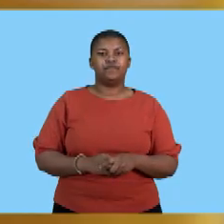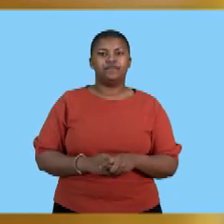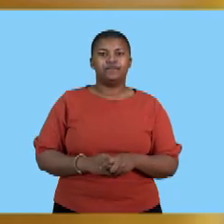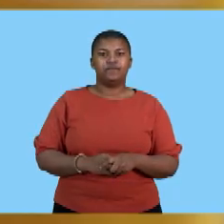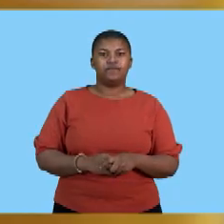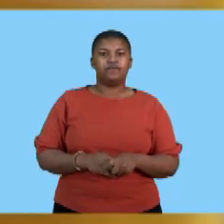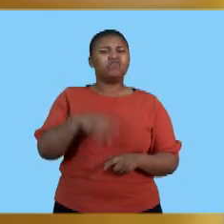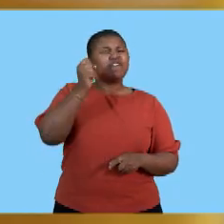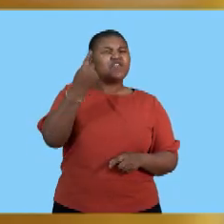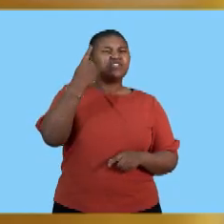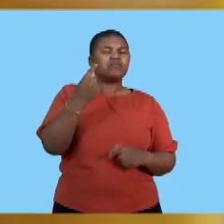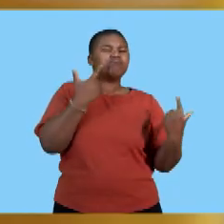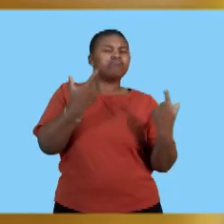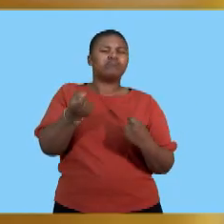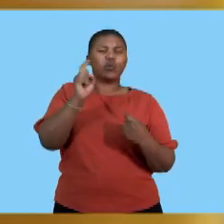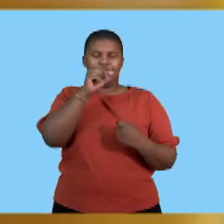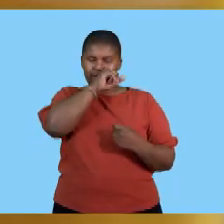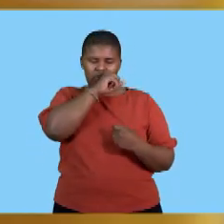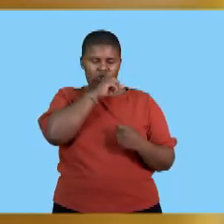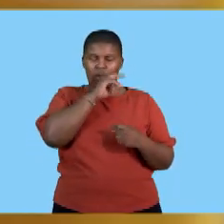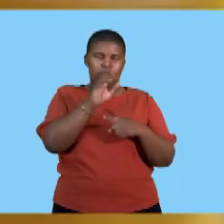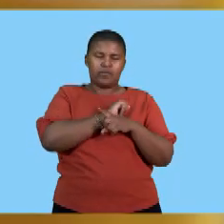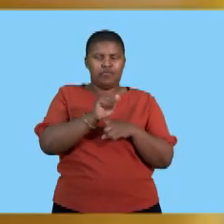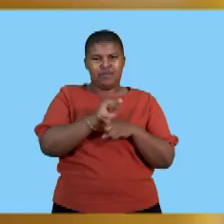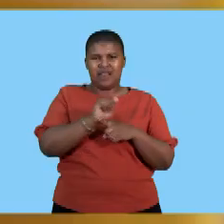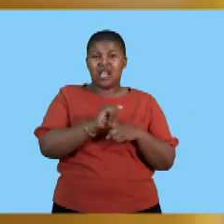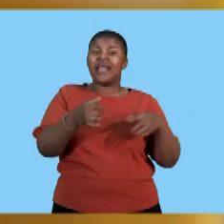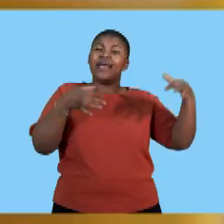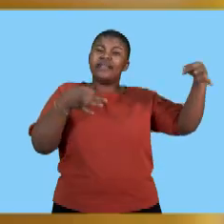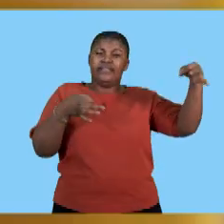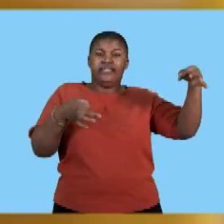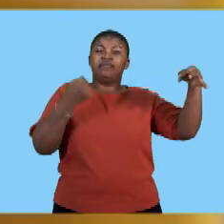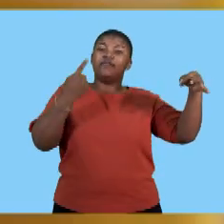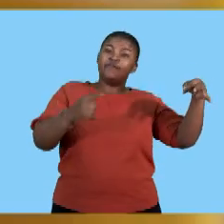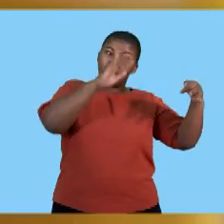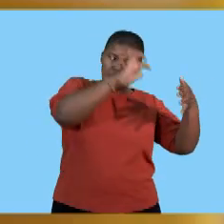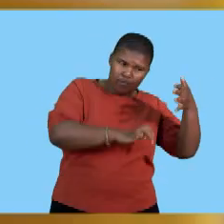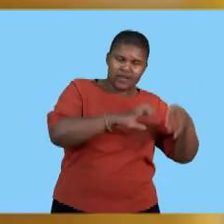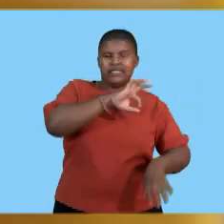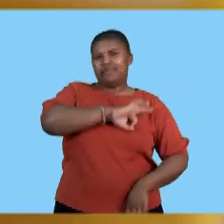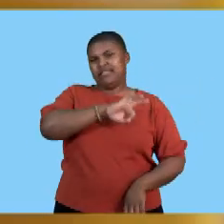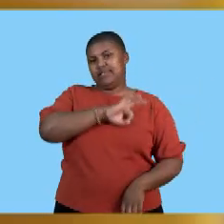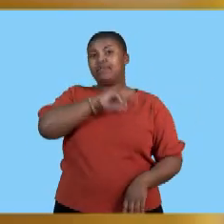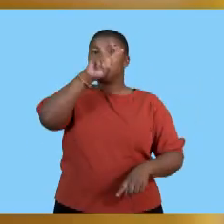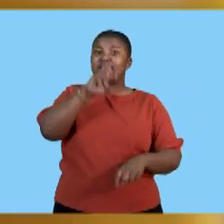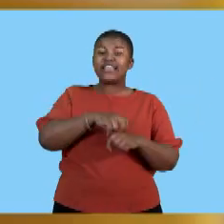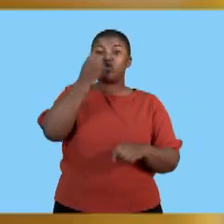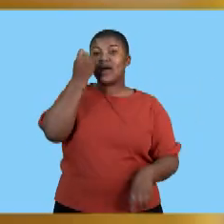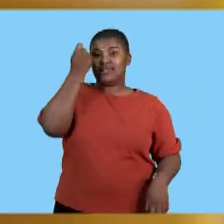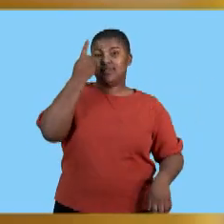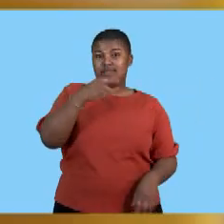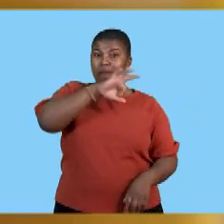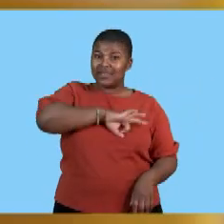first thing is, what do we do when we are preparing our statement of comprehensive income? You have to understand that